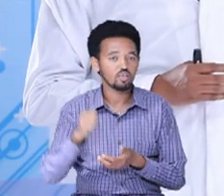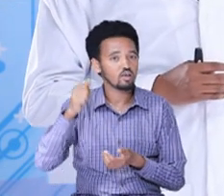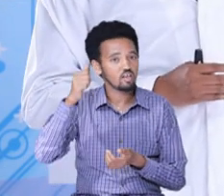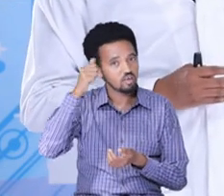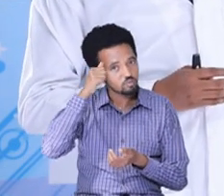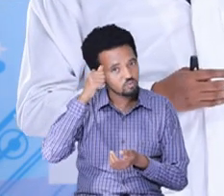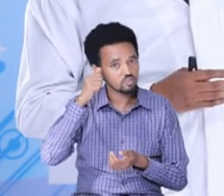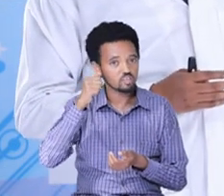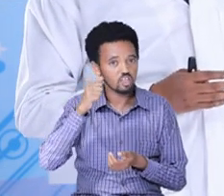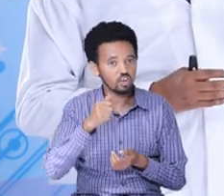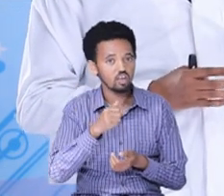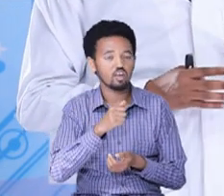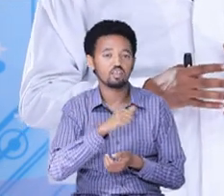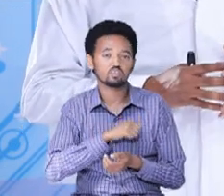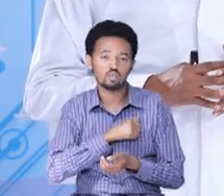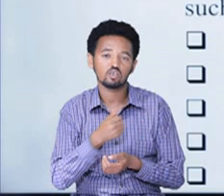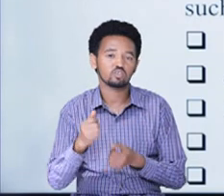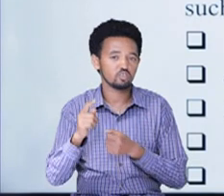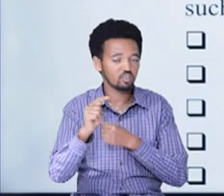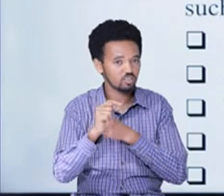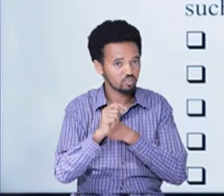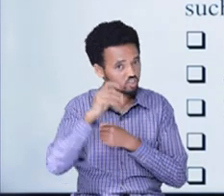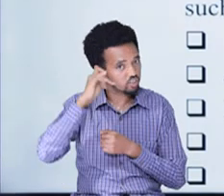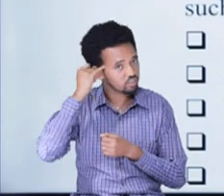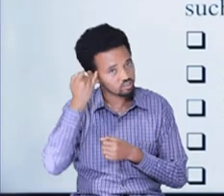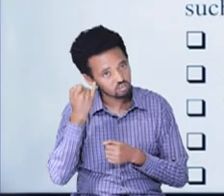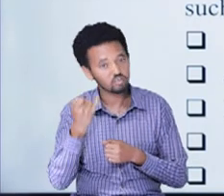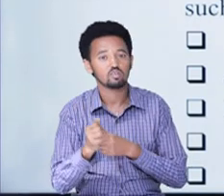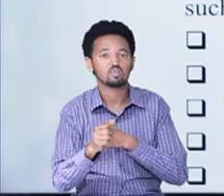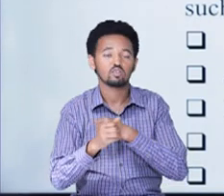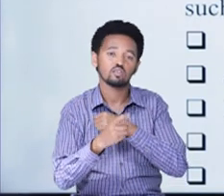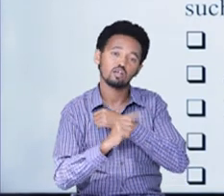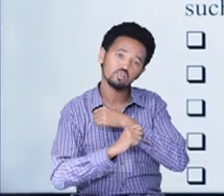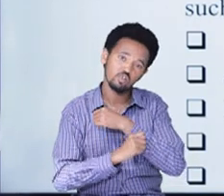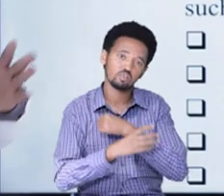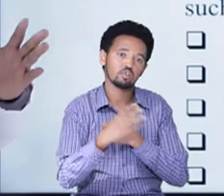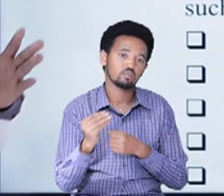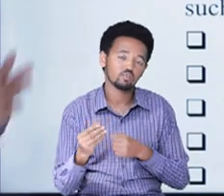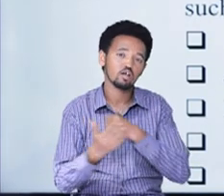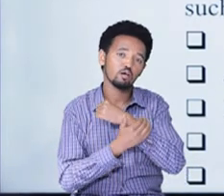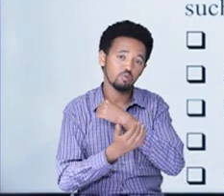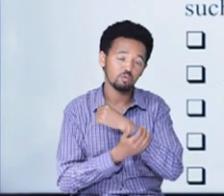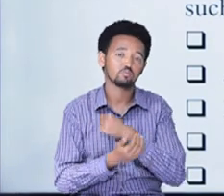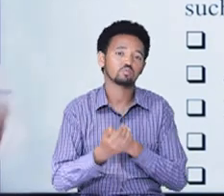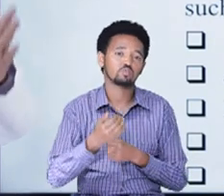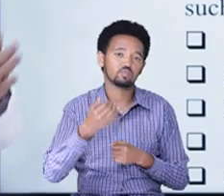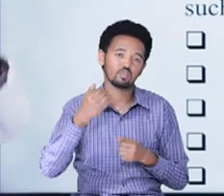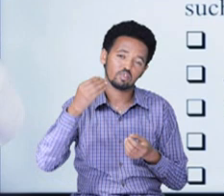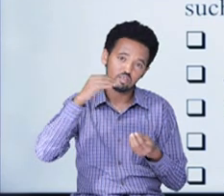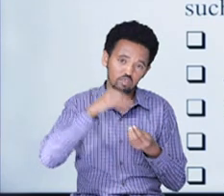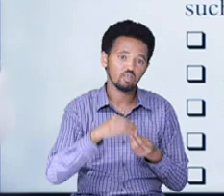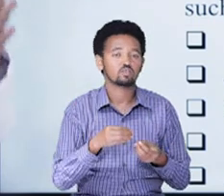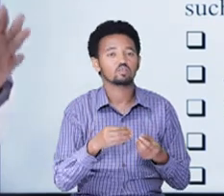Nigeria, Julius Nyerere from Tanzania, Abraham from South Africa. Those are native African, and they